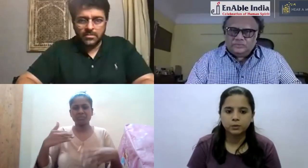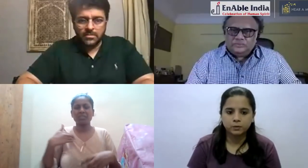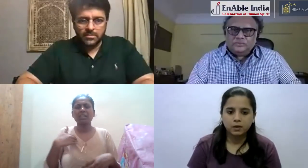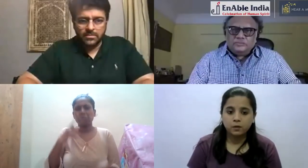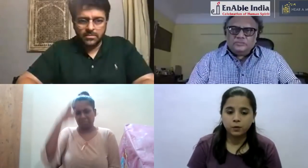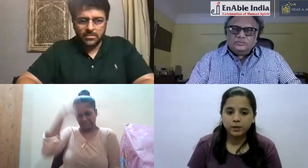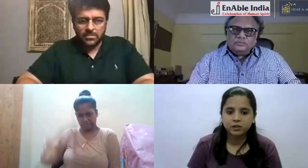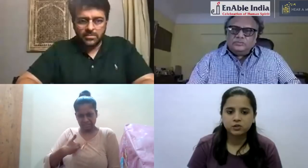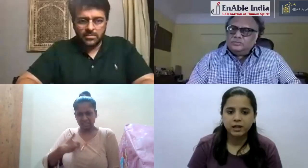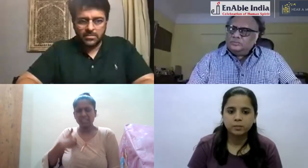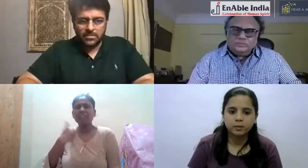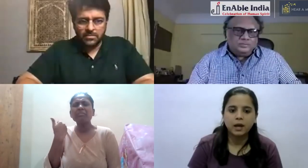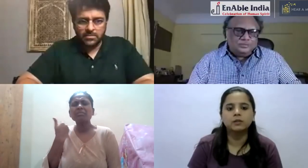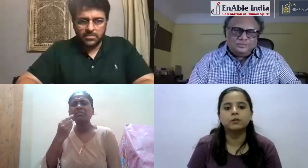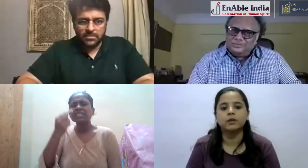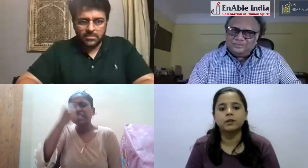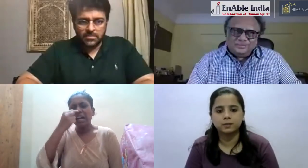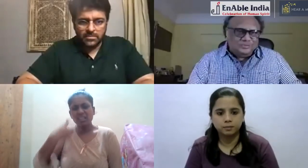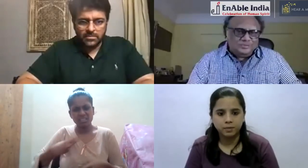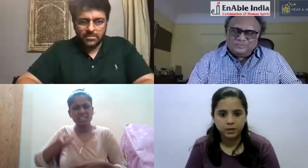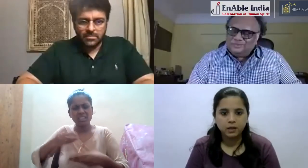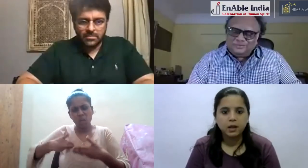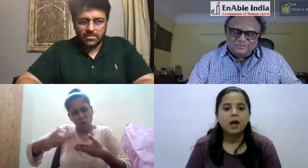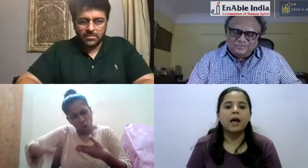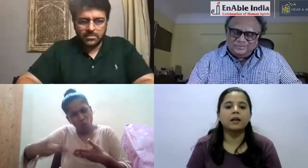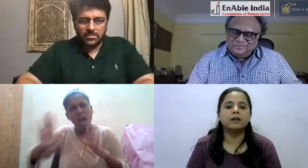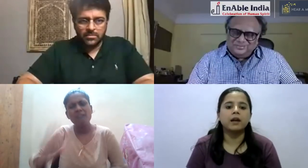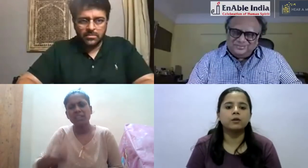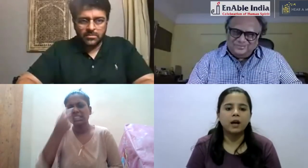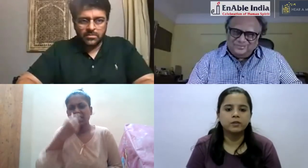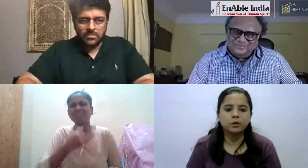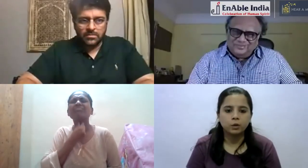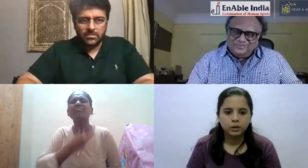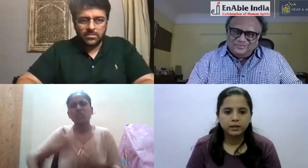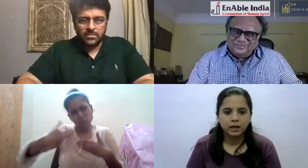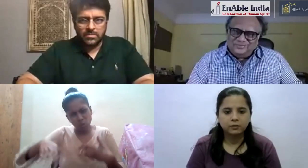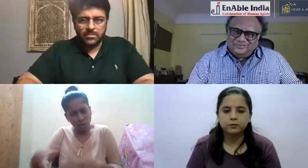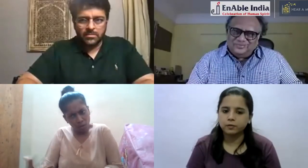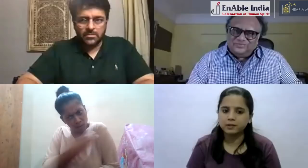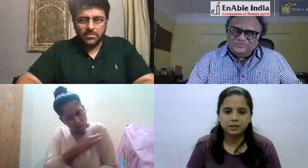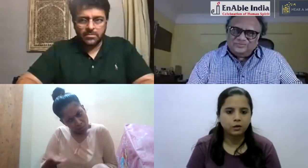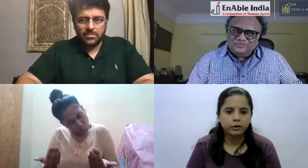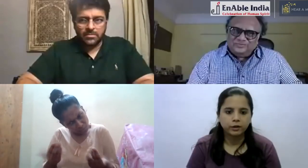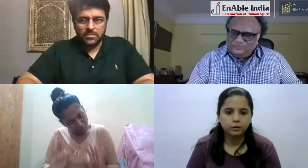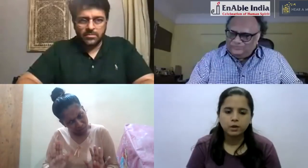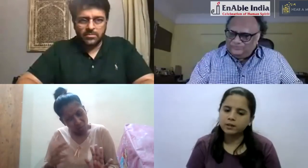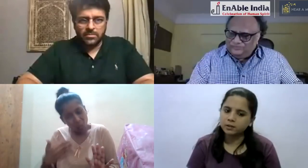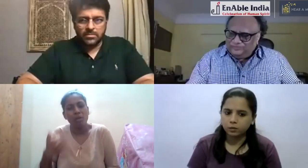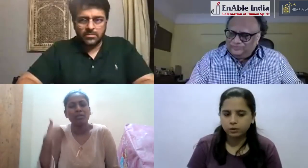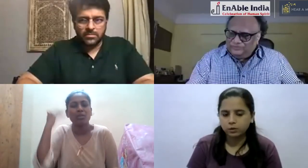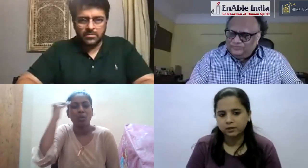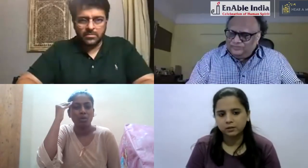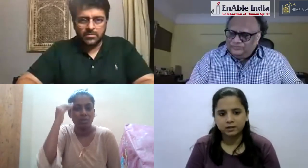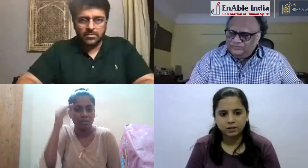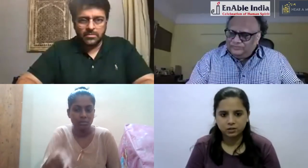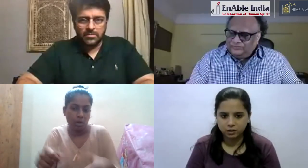the 4 months child baby and the 4 years baby? And I do have the cold and cough. It still continue. Is it